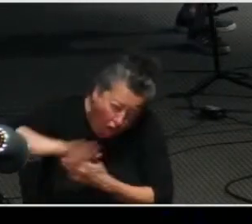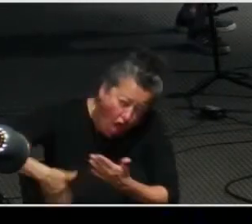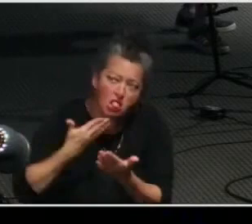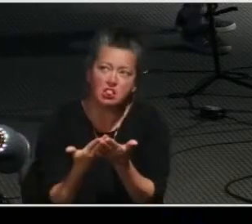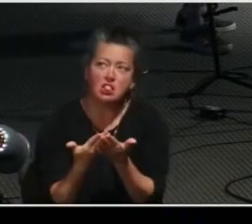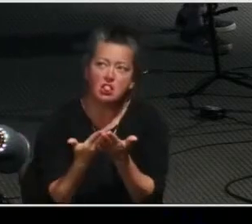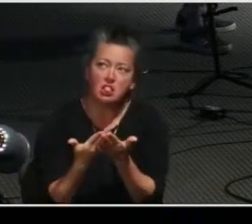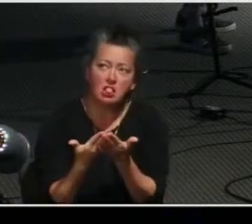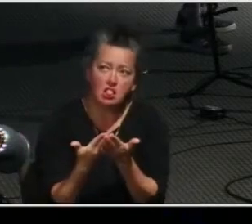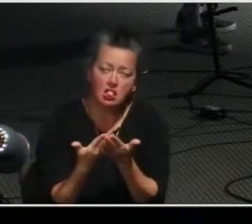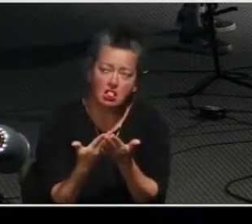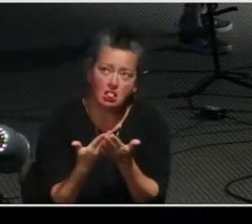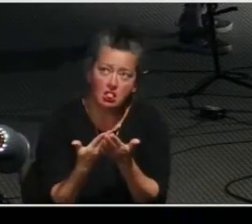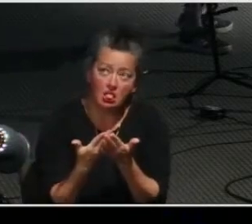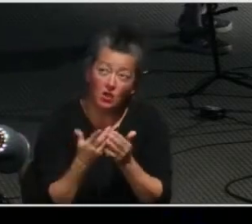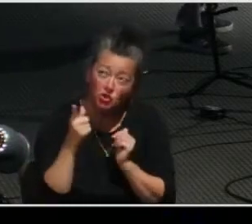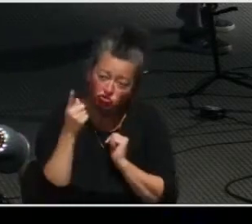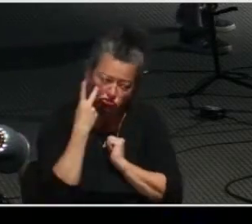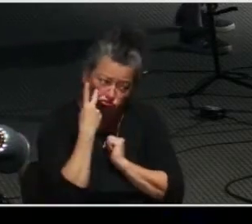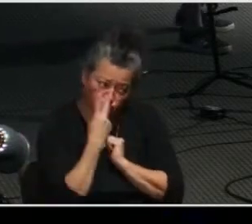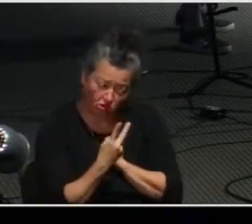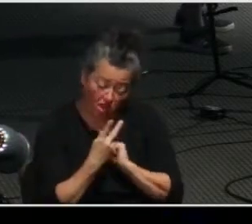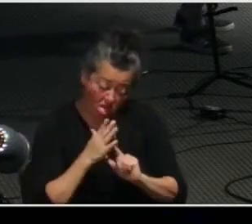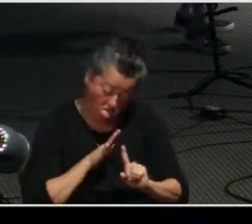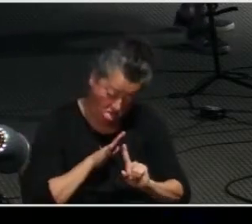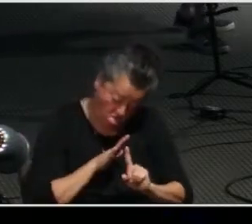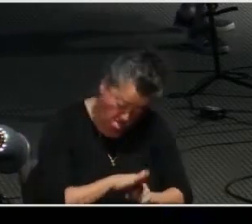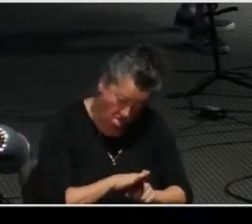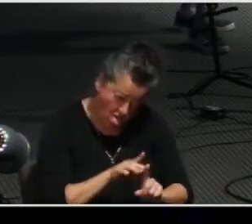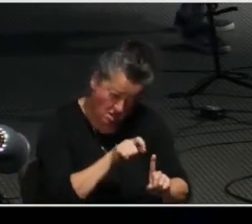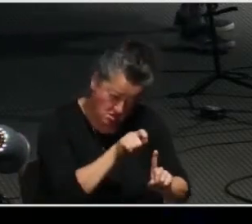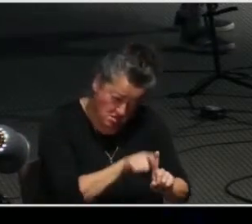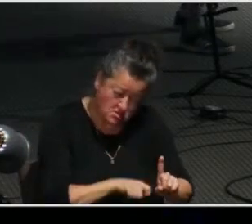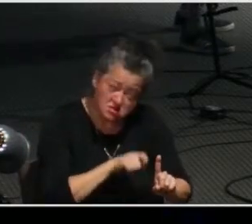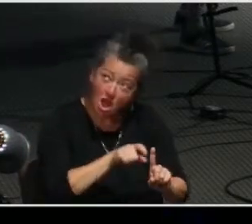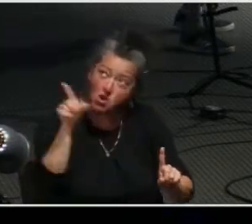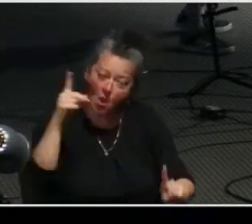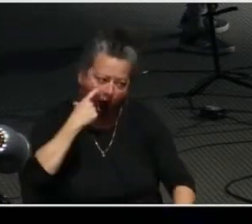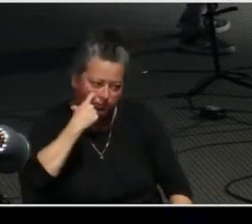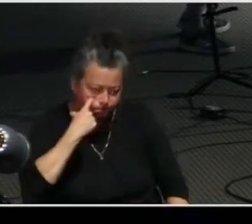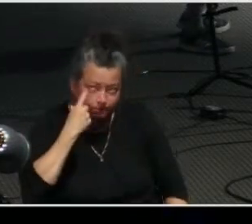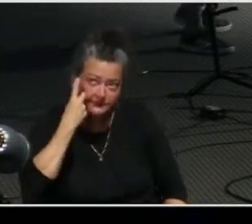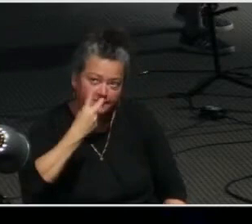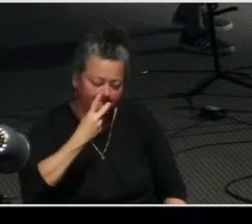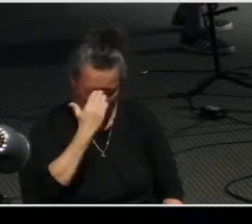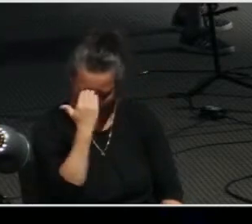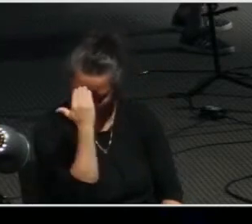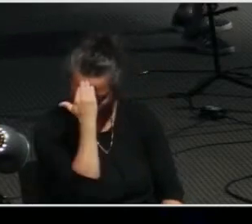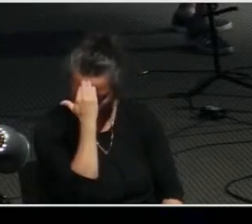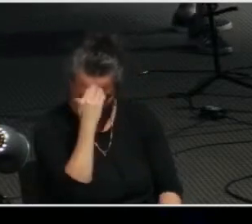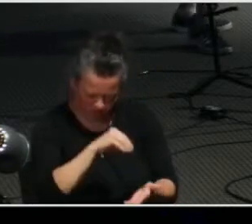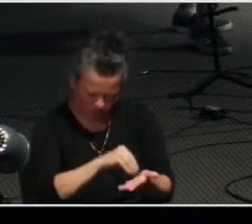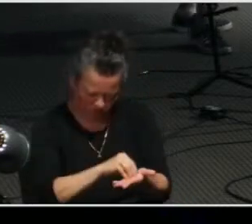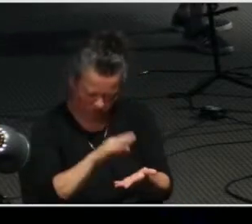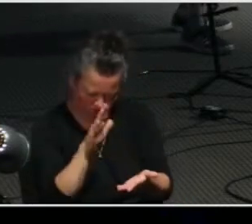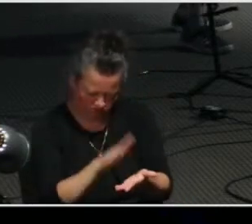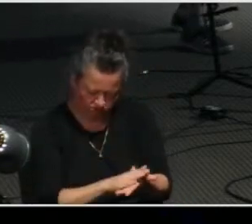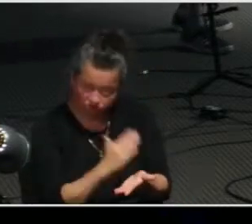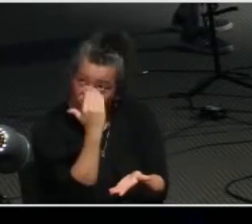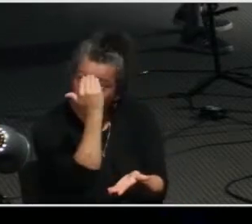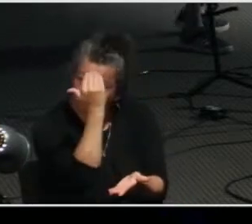of oppression against them, and that you care about it, and that you will call it to account.